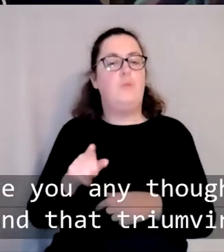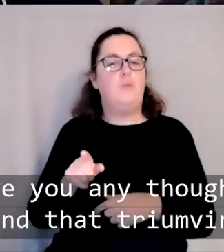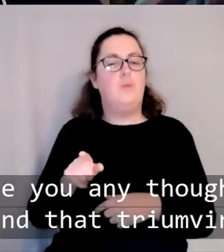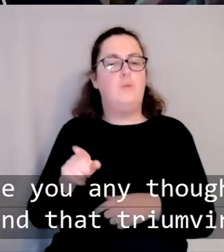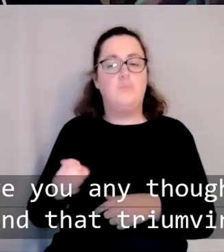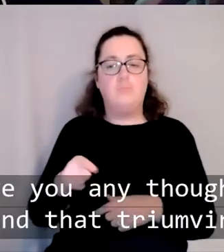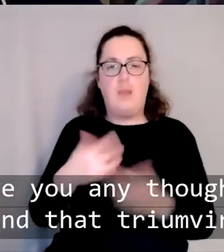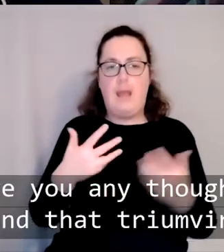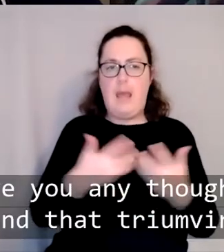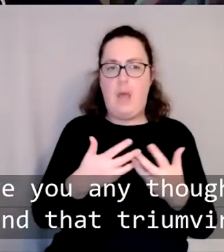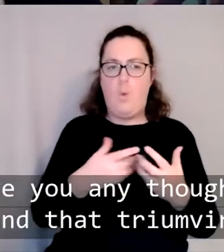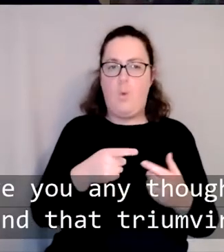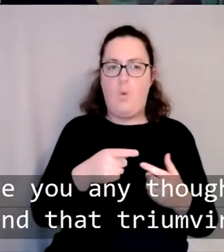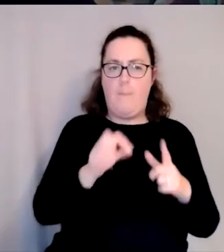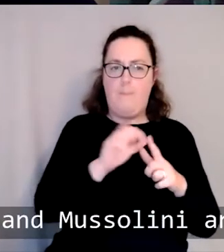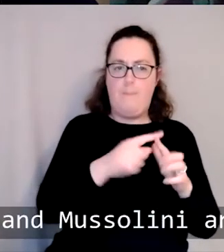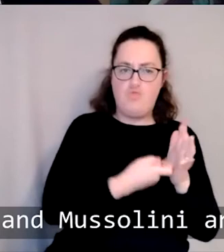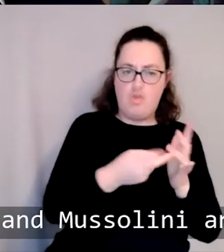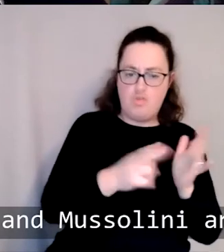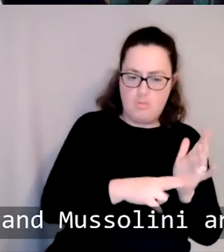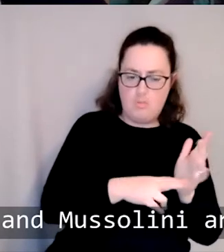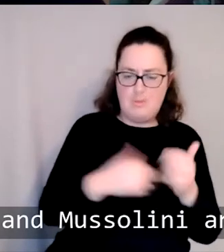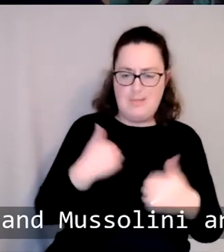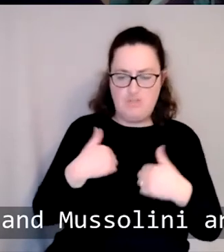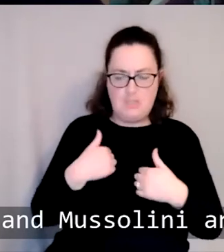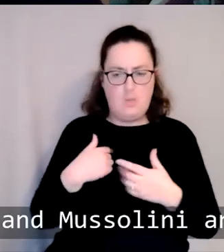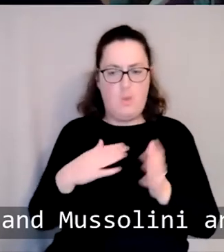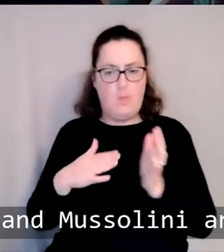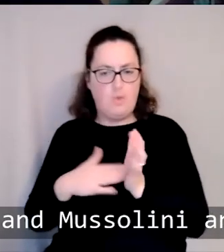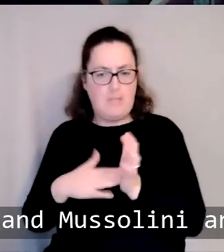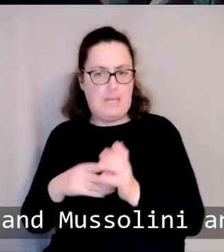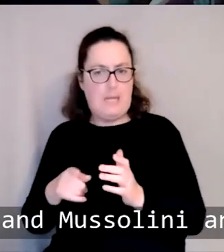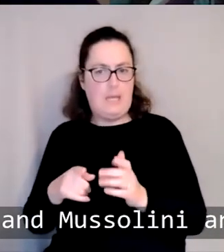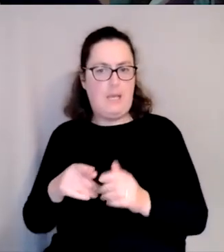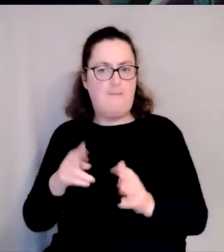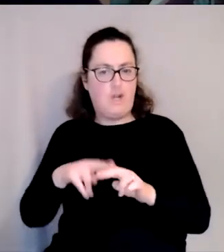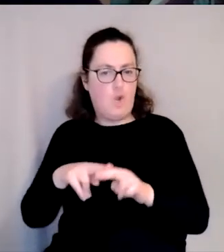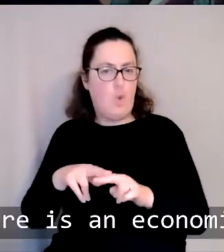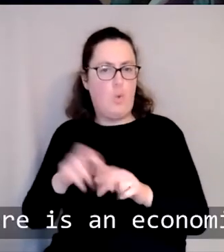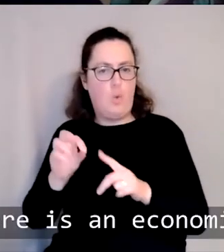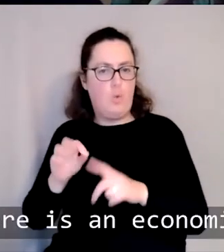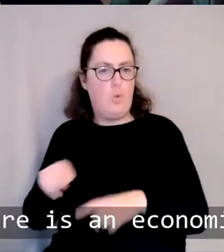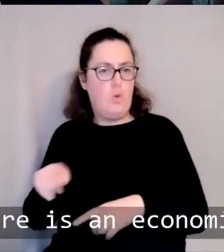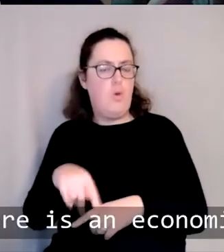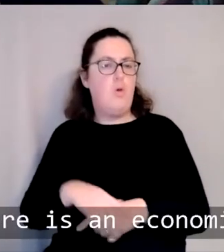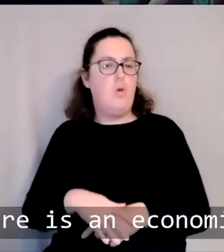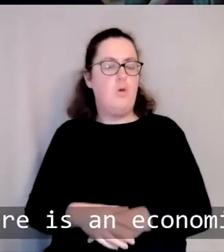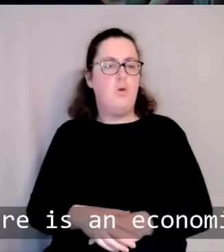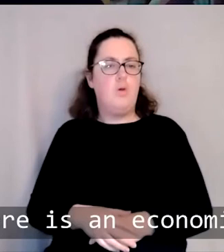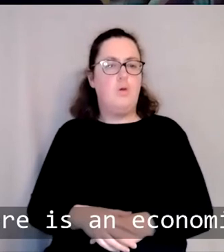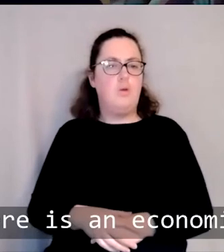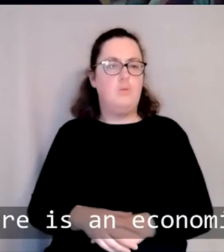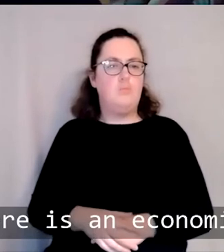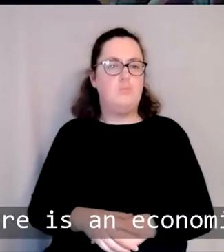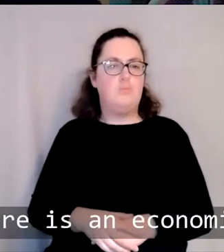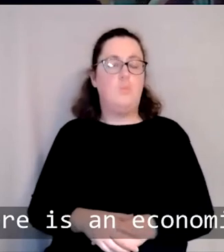you any thoughts around that kind of that triumvirate of Hitler, Mussolini and Franco? Well, there is a